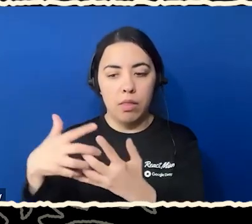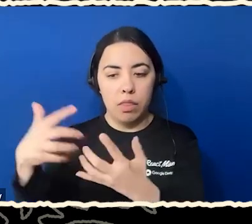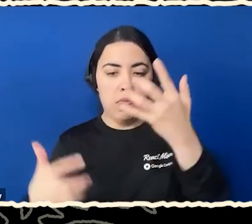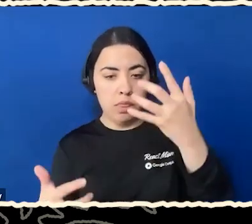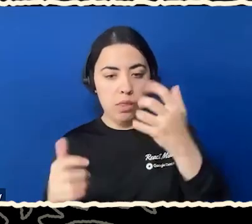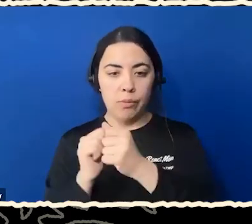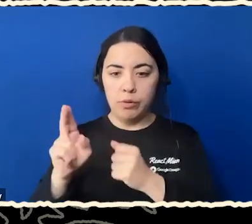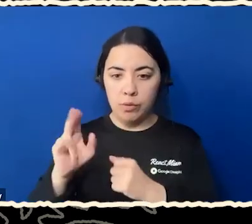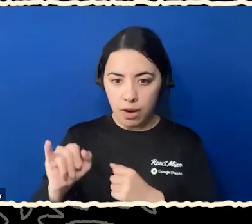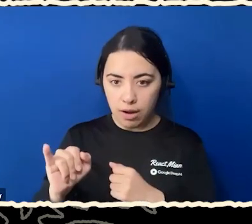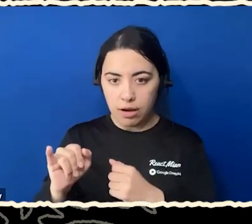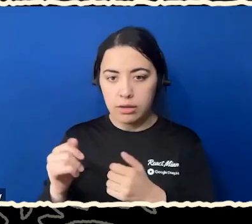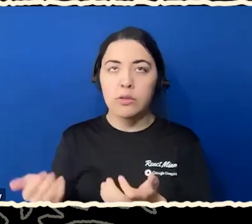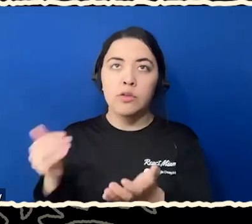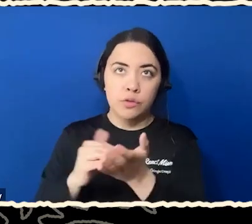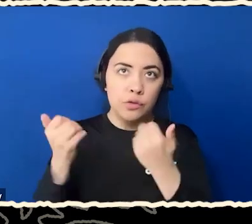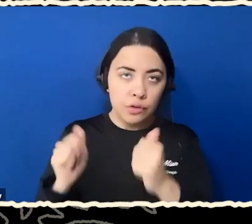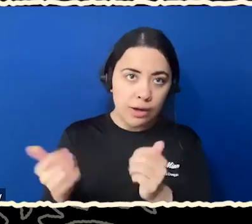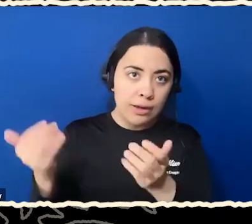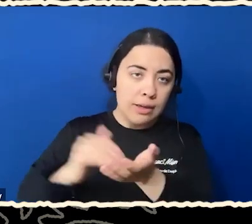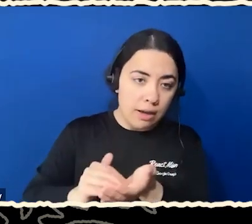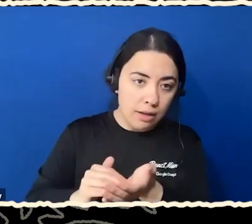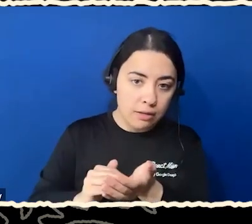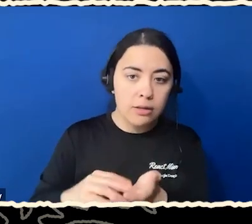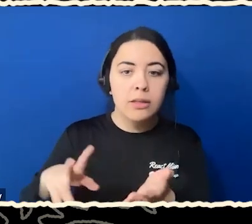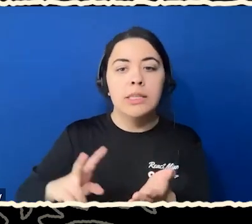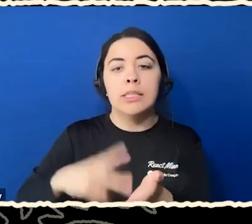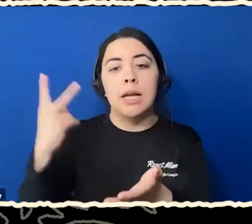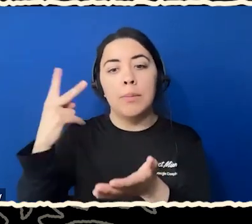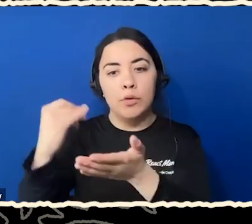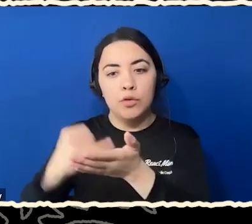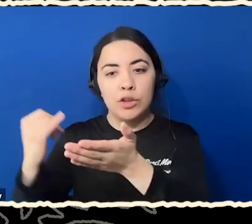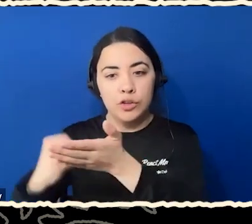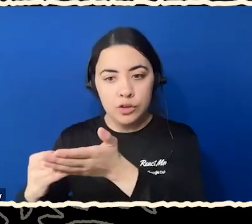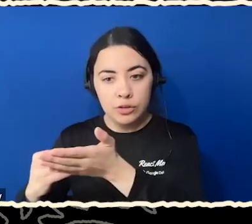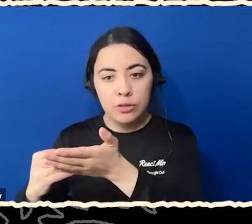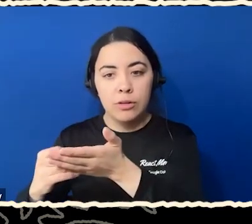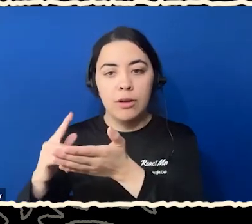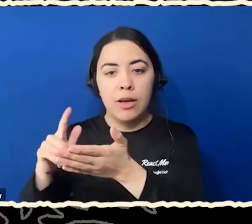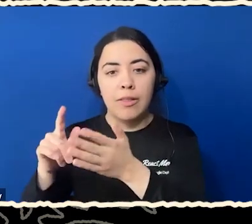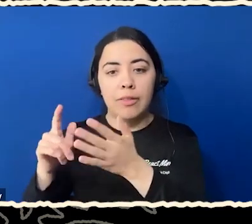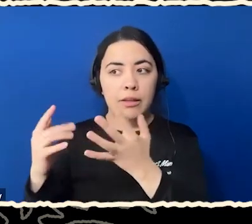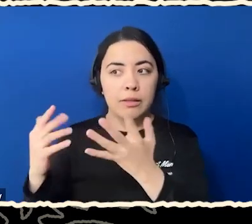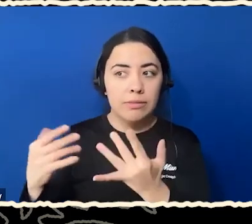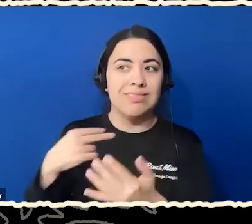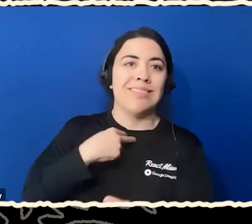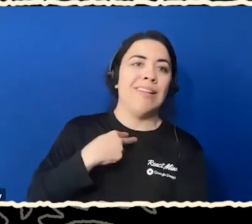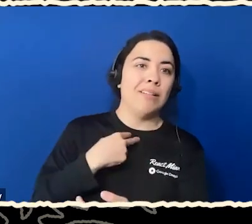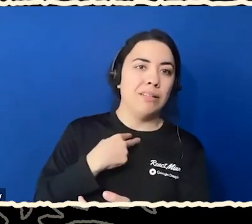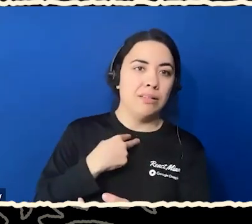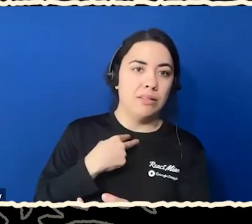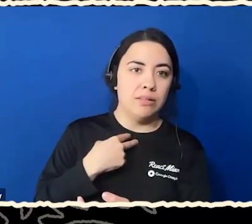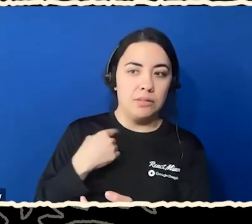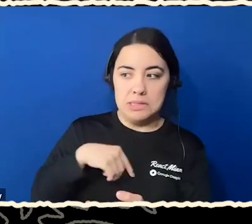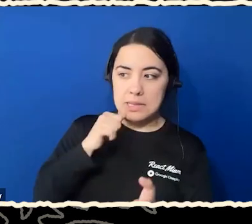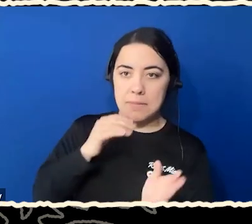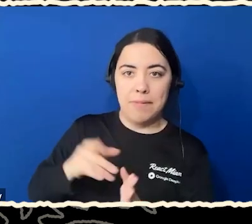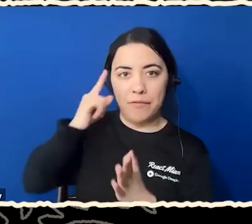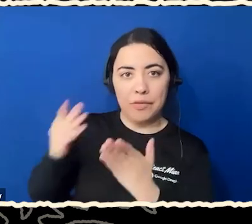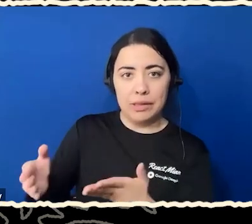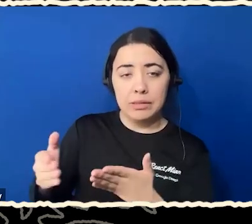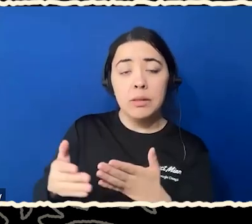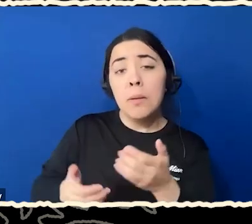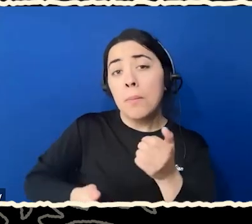double render. It fails halfway through a tool call, and the component is stuck in a state no one designed. Most of the bugs aren't